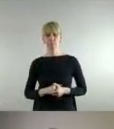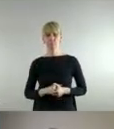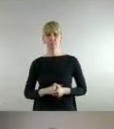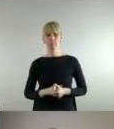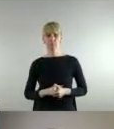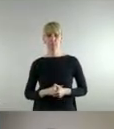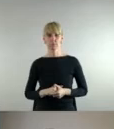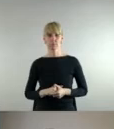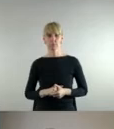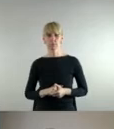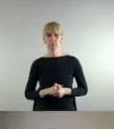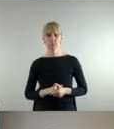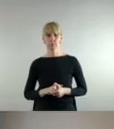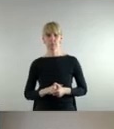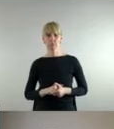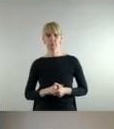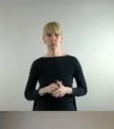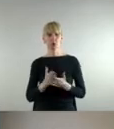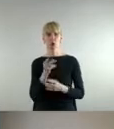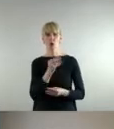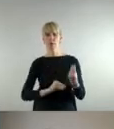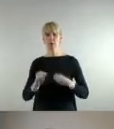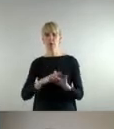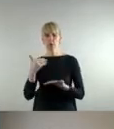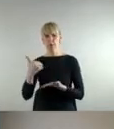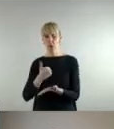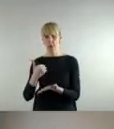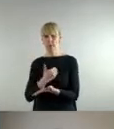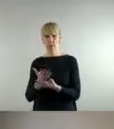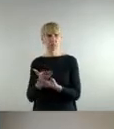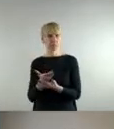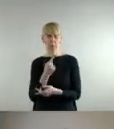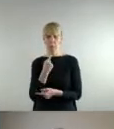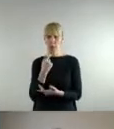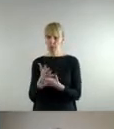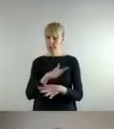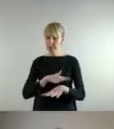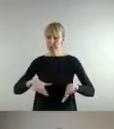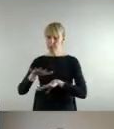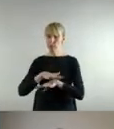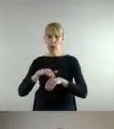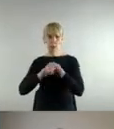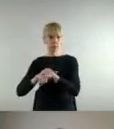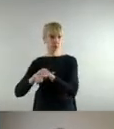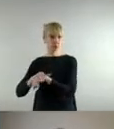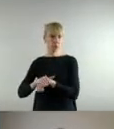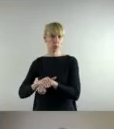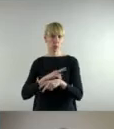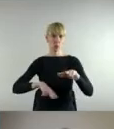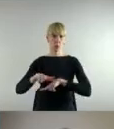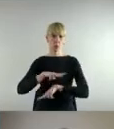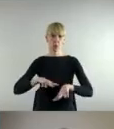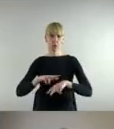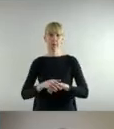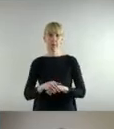evacuated, and those who needed more help in the evacuation process had a small network, of course, of friends and families, and they